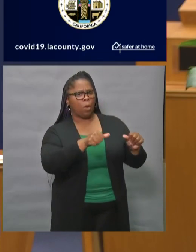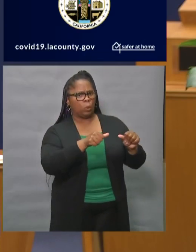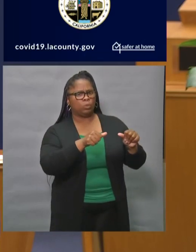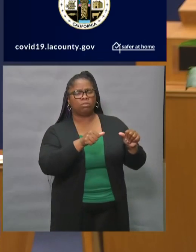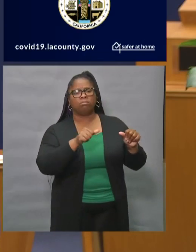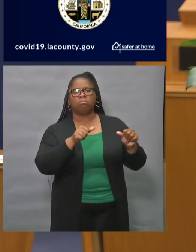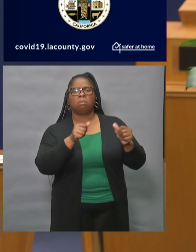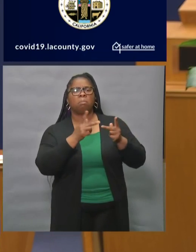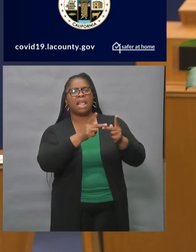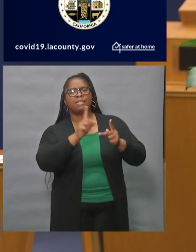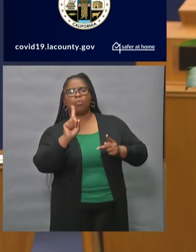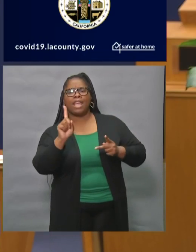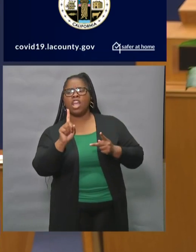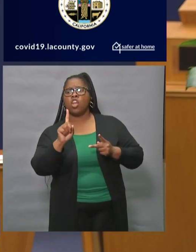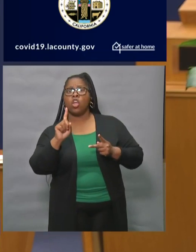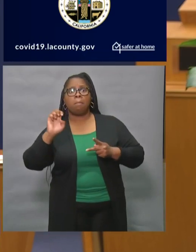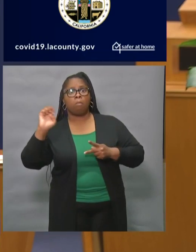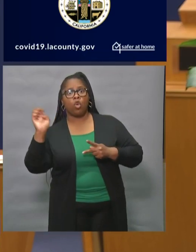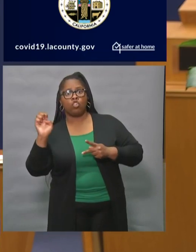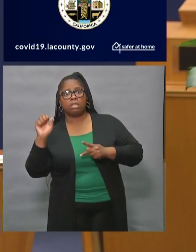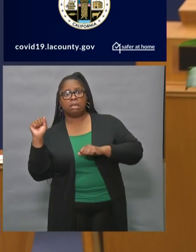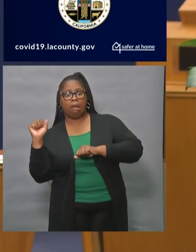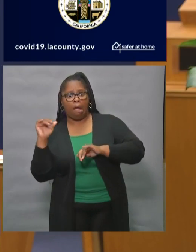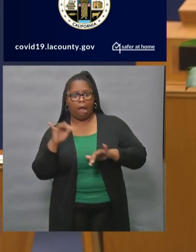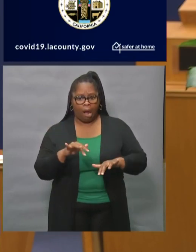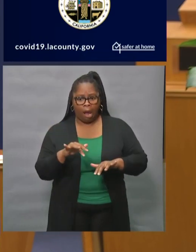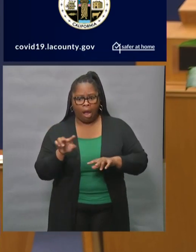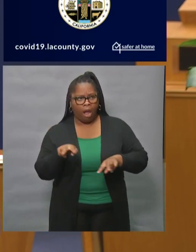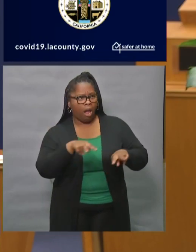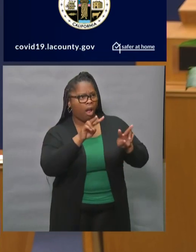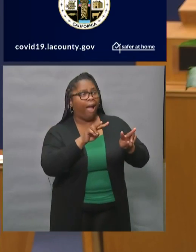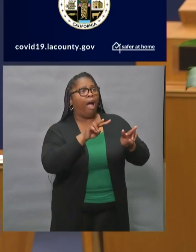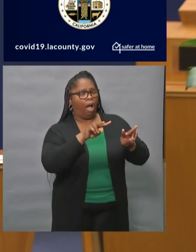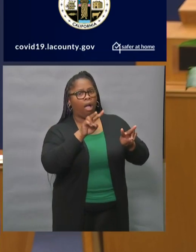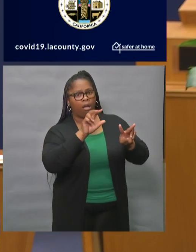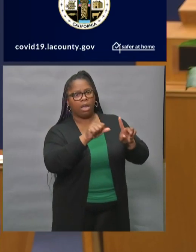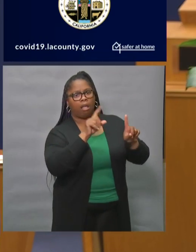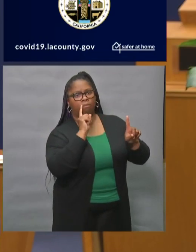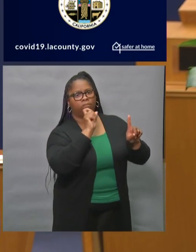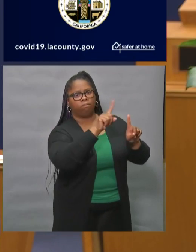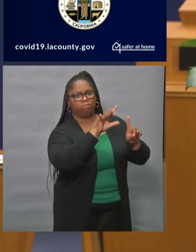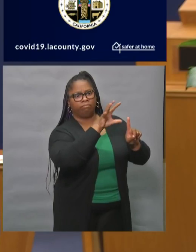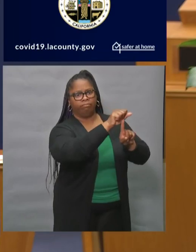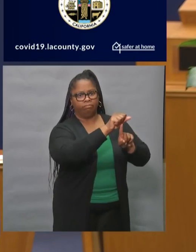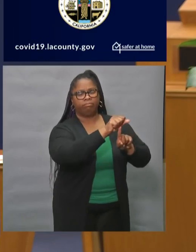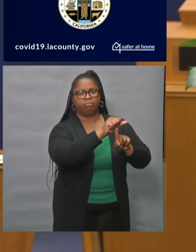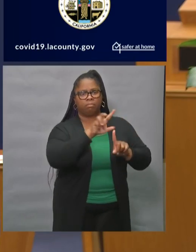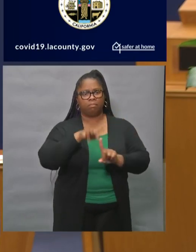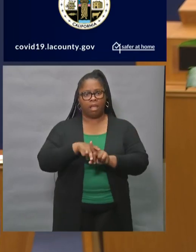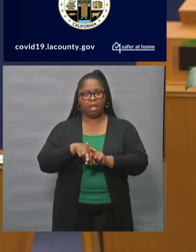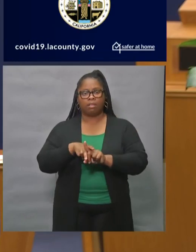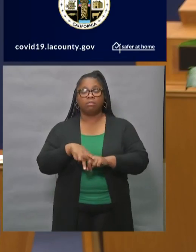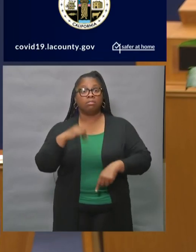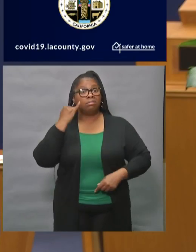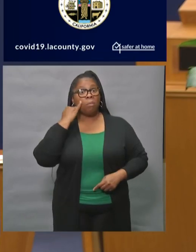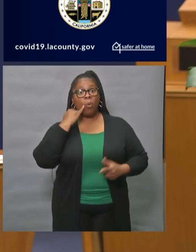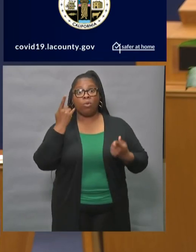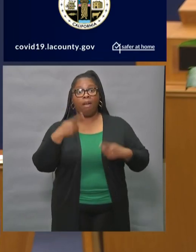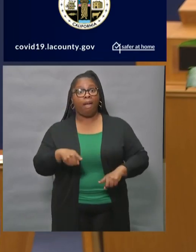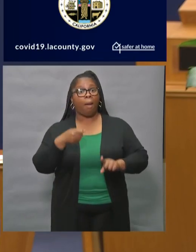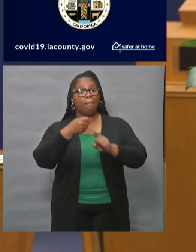be easily found by emergency personnel when they arrive at your home. Otherwise, in the moment of an